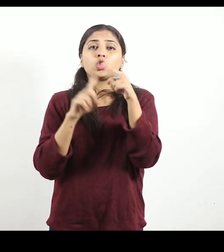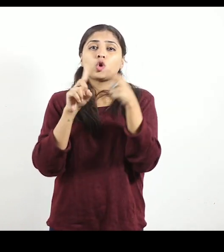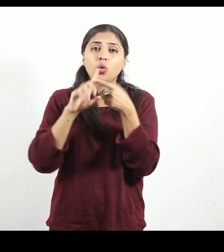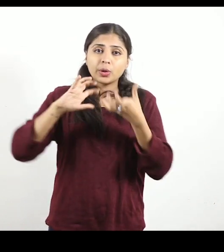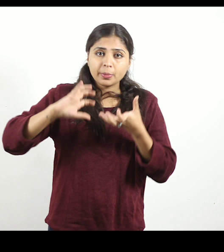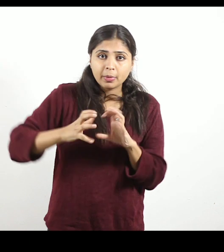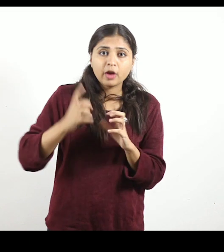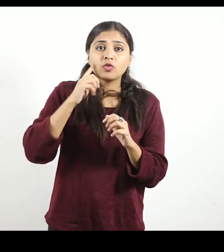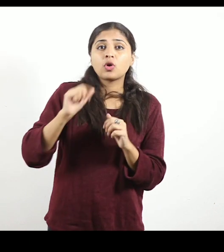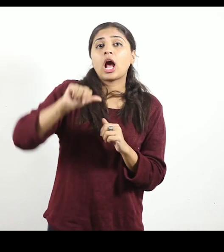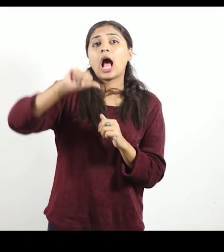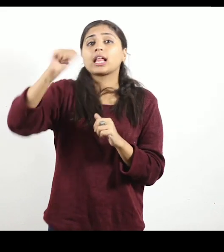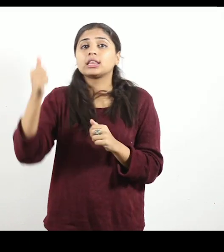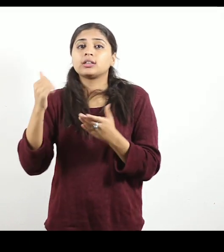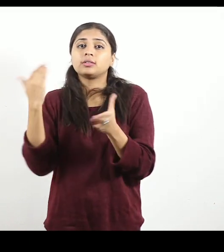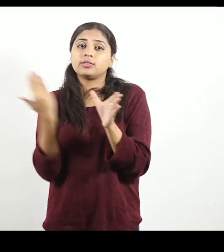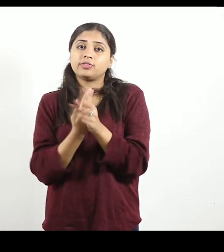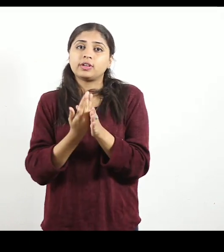document.